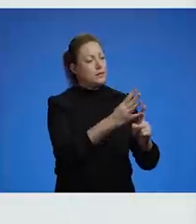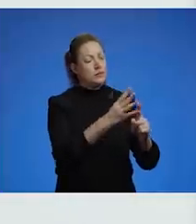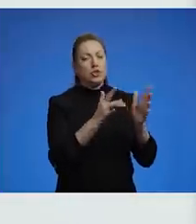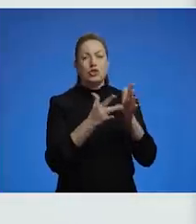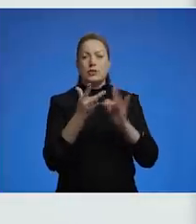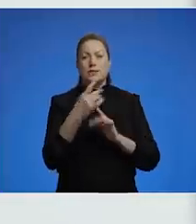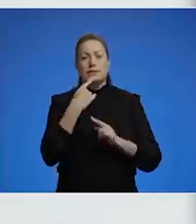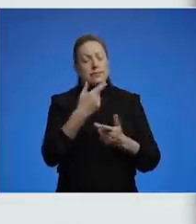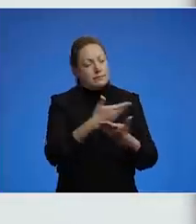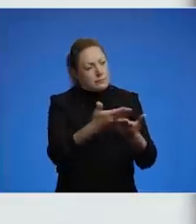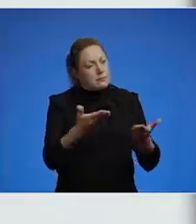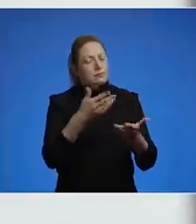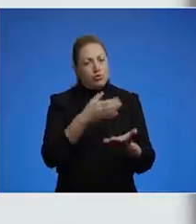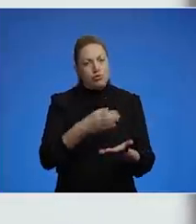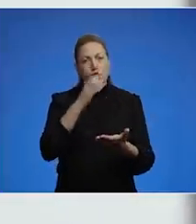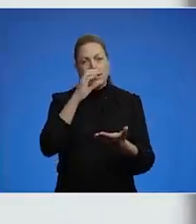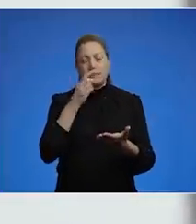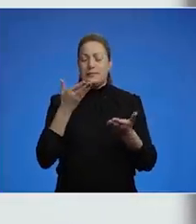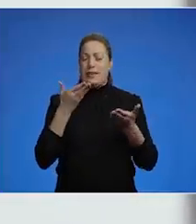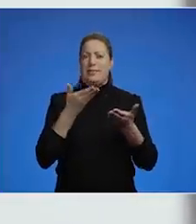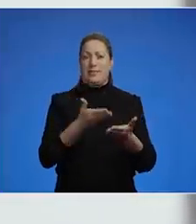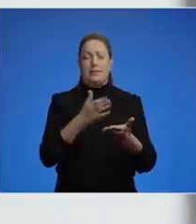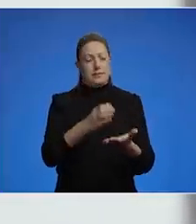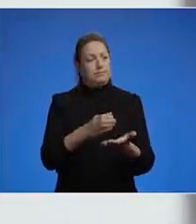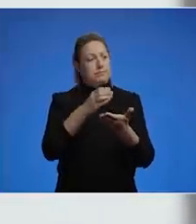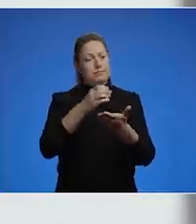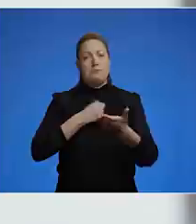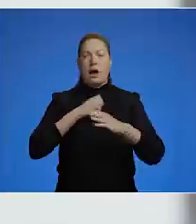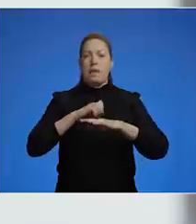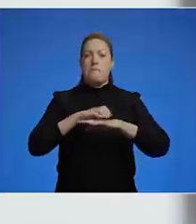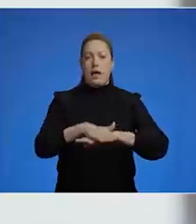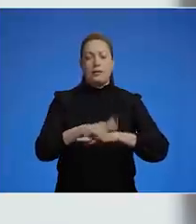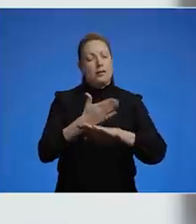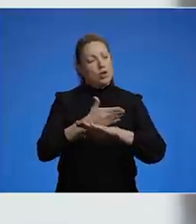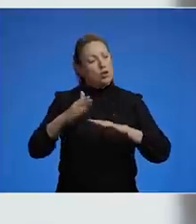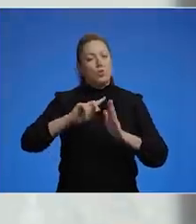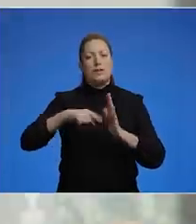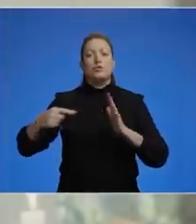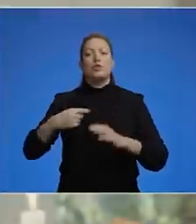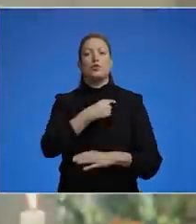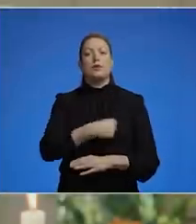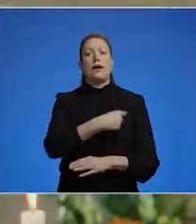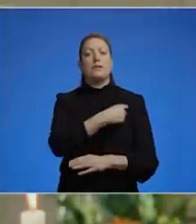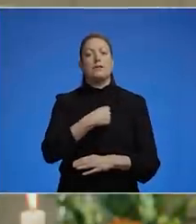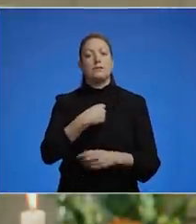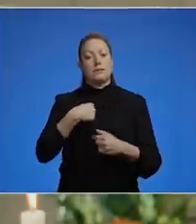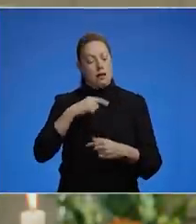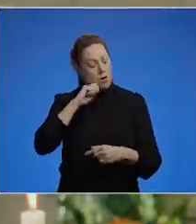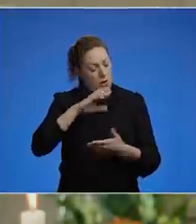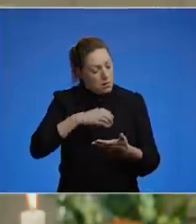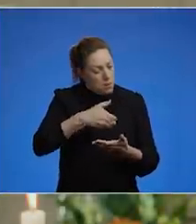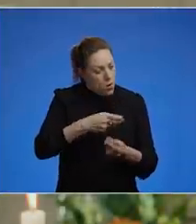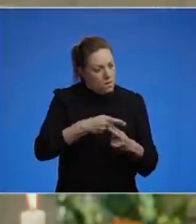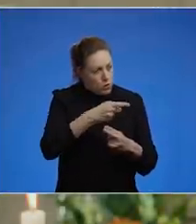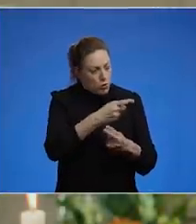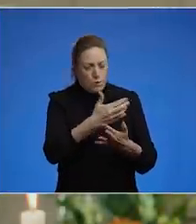you, and drink from it, for this is the chalice of my blood, the blood of the new and eternal covenant, which will be poured out for